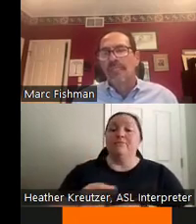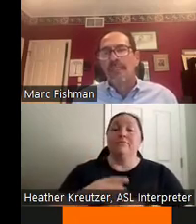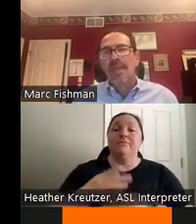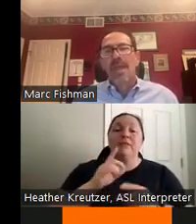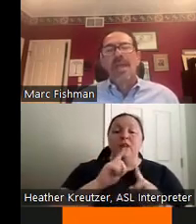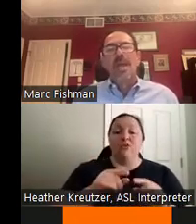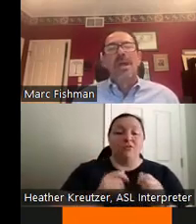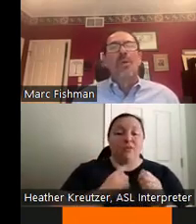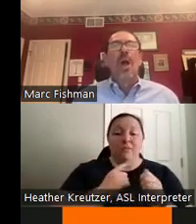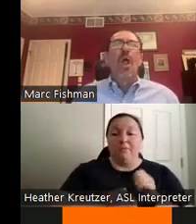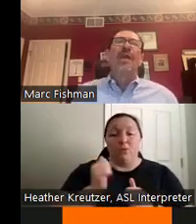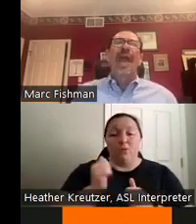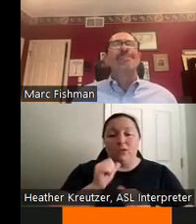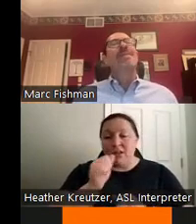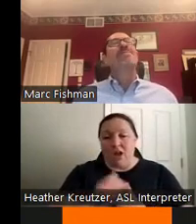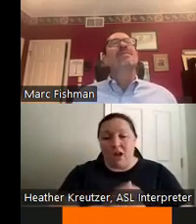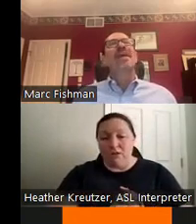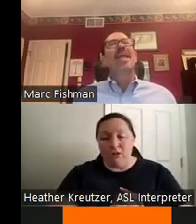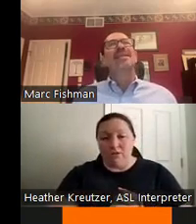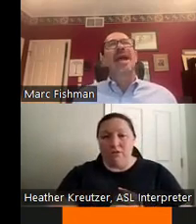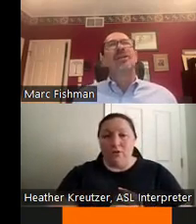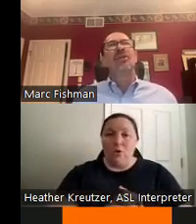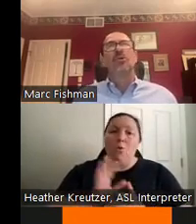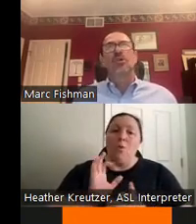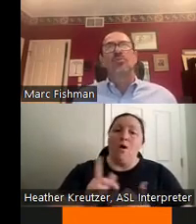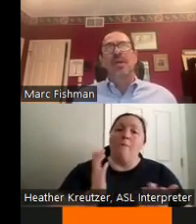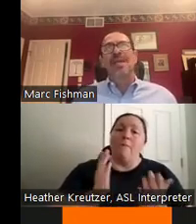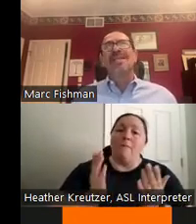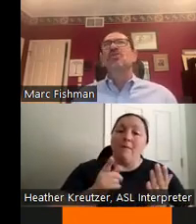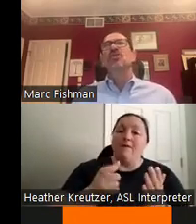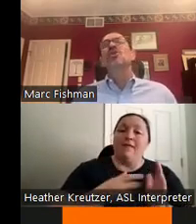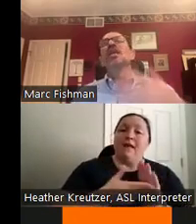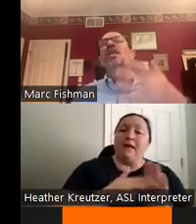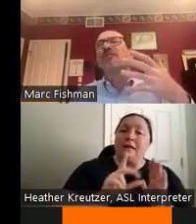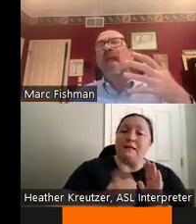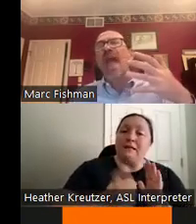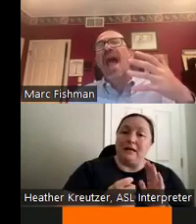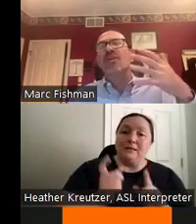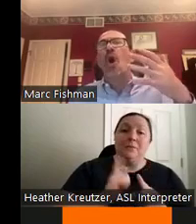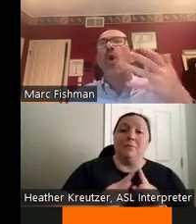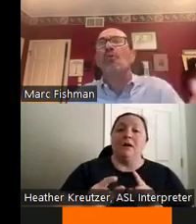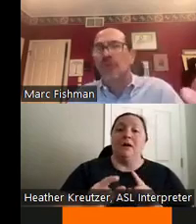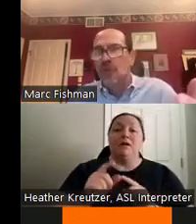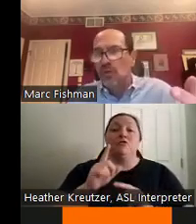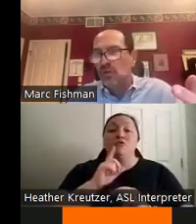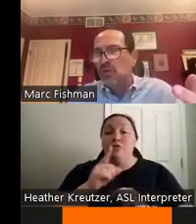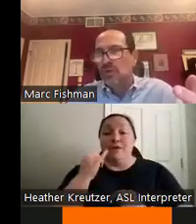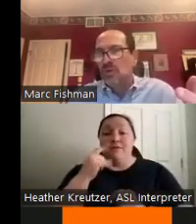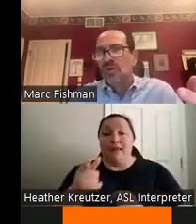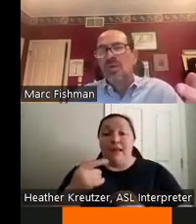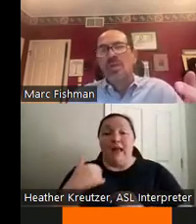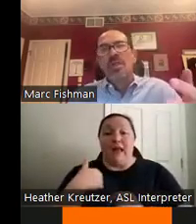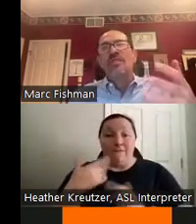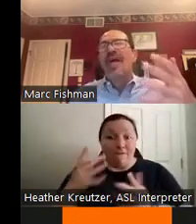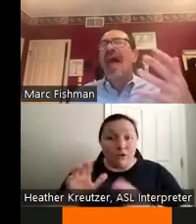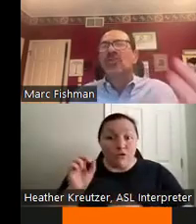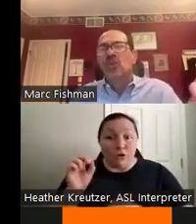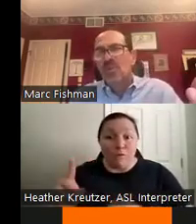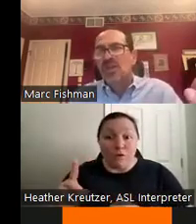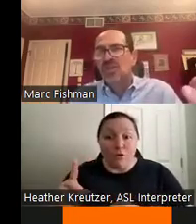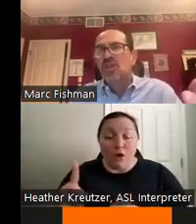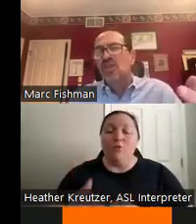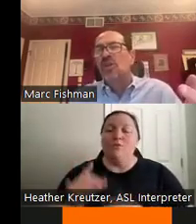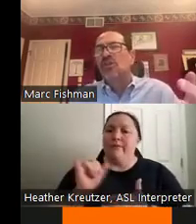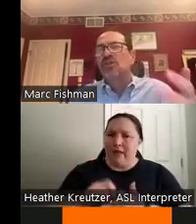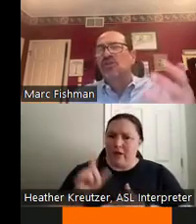not. Well, okay, maybe if they get a diagnosis, but certainly if they have an overdose, that